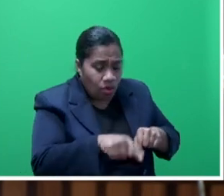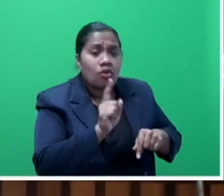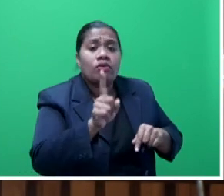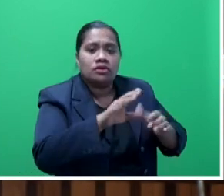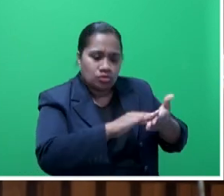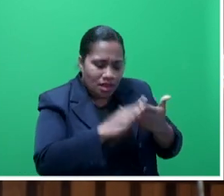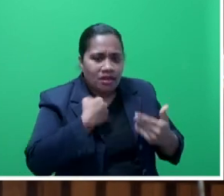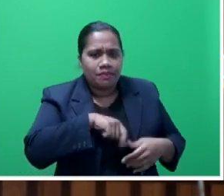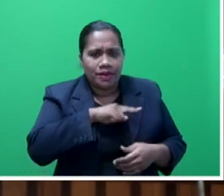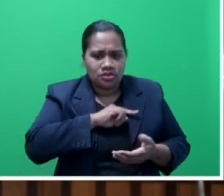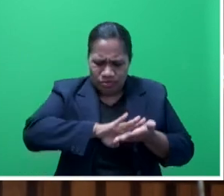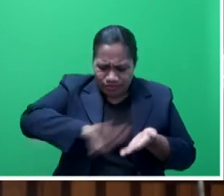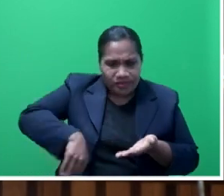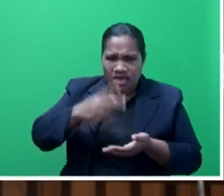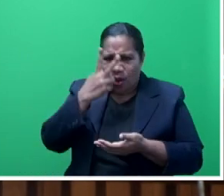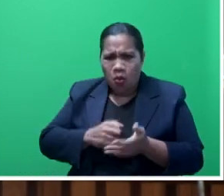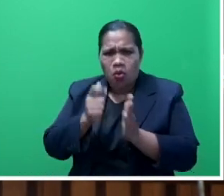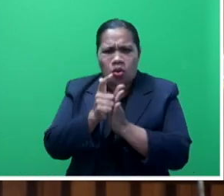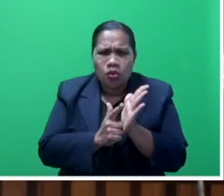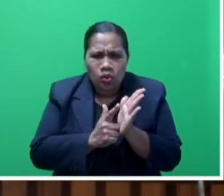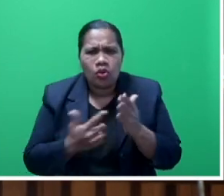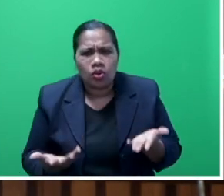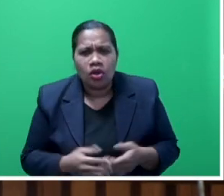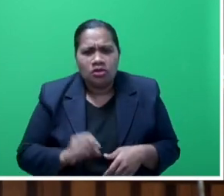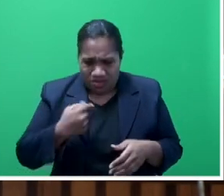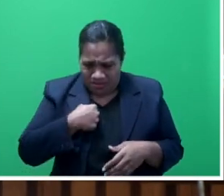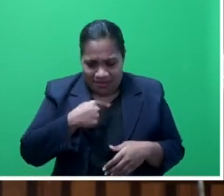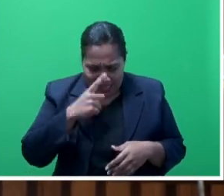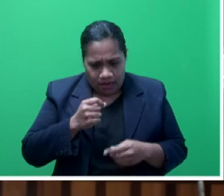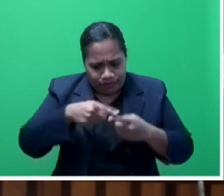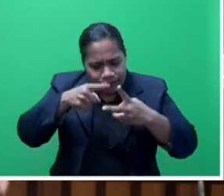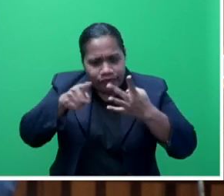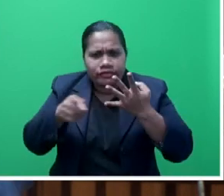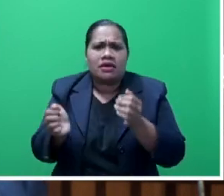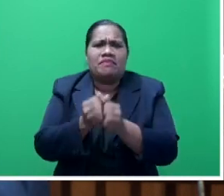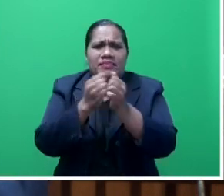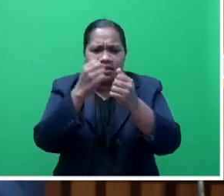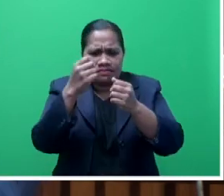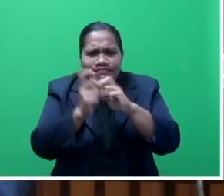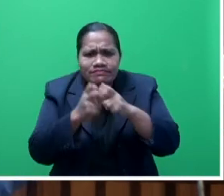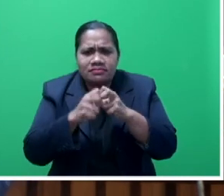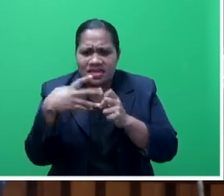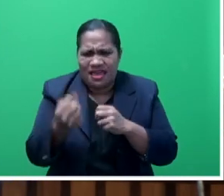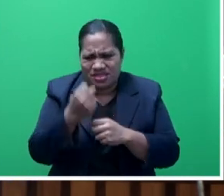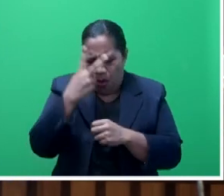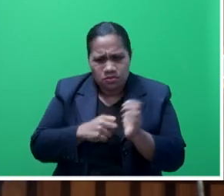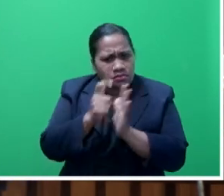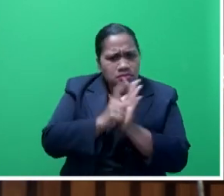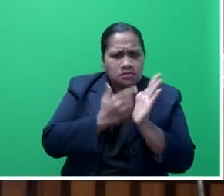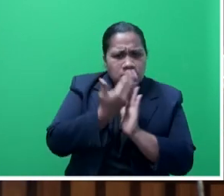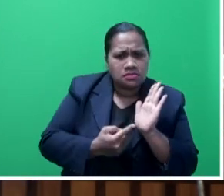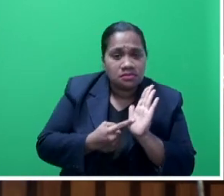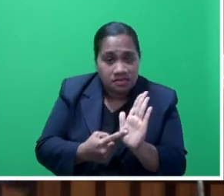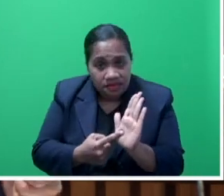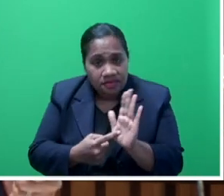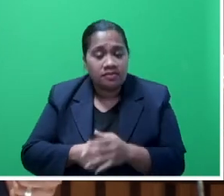old bureaucratic law. And I can point out many problems with the existing law at the moment. There are many people, even though they received or obtained,